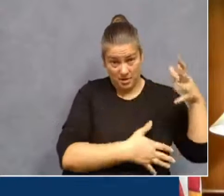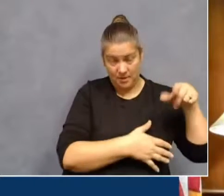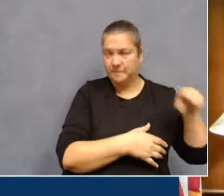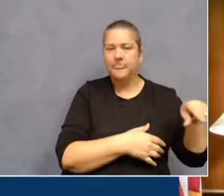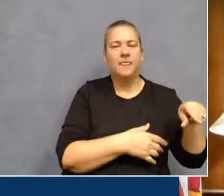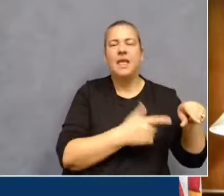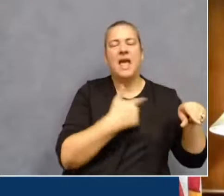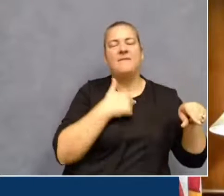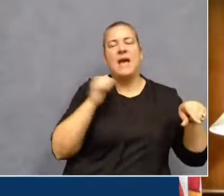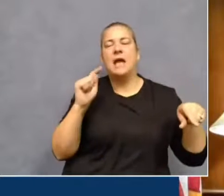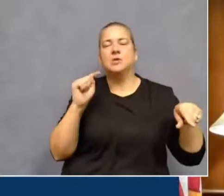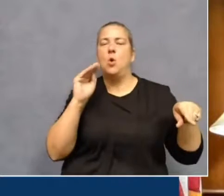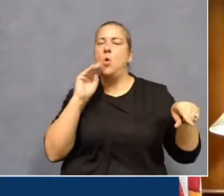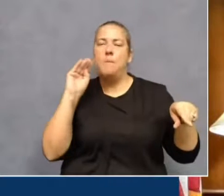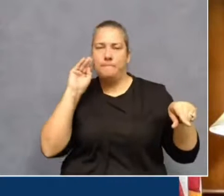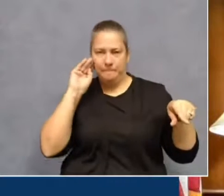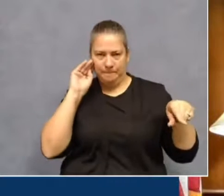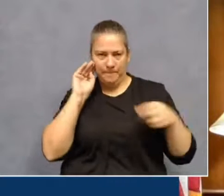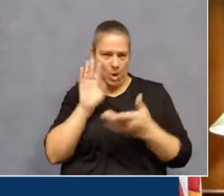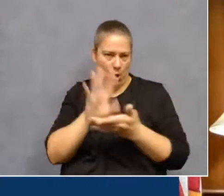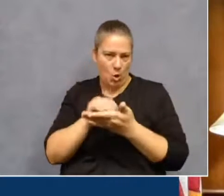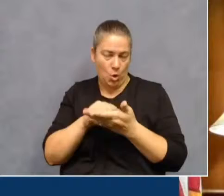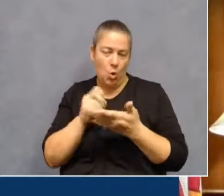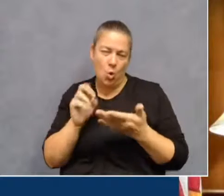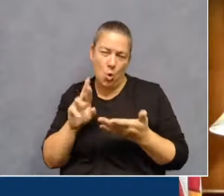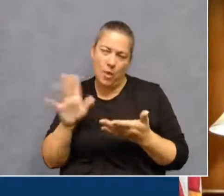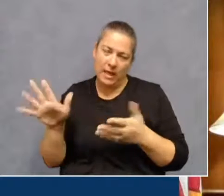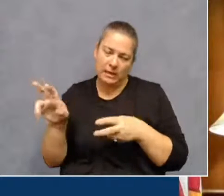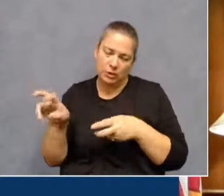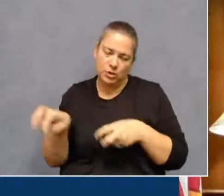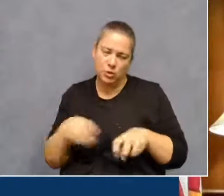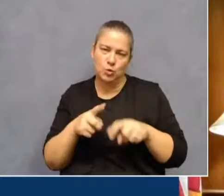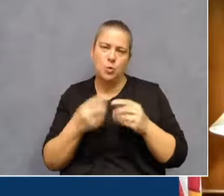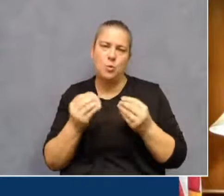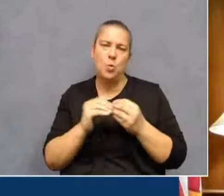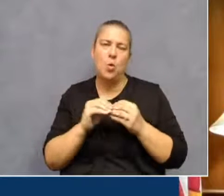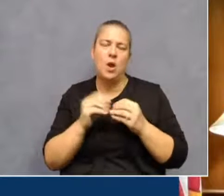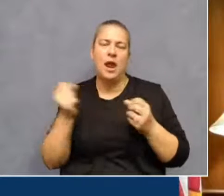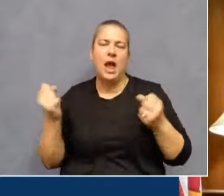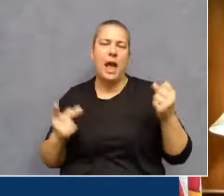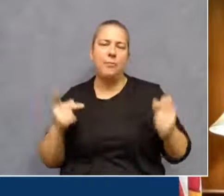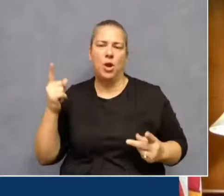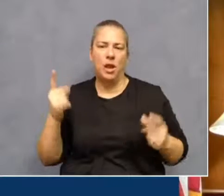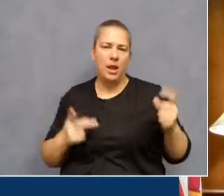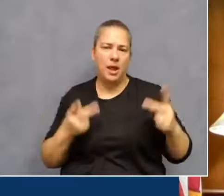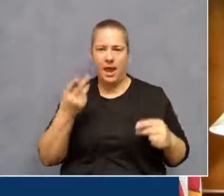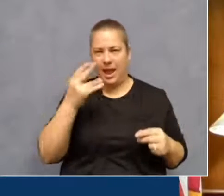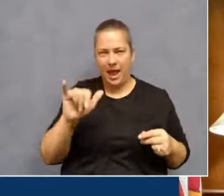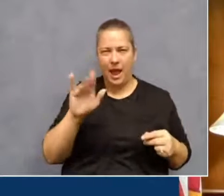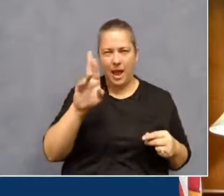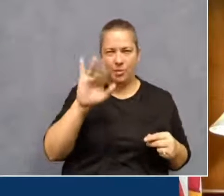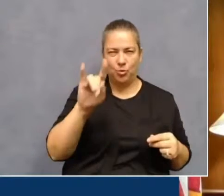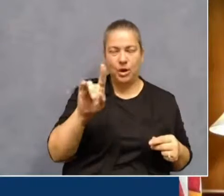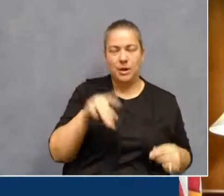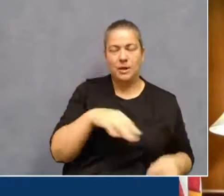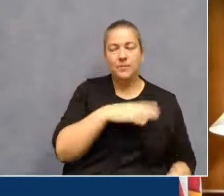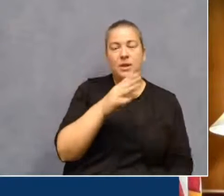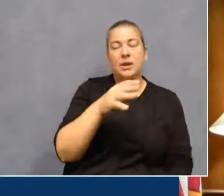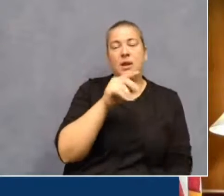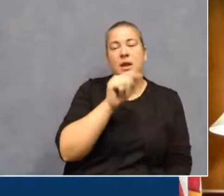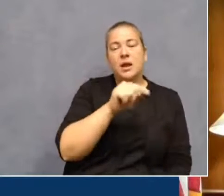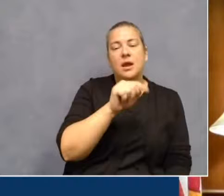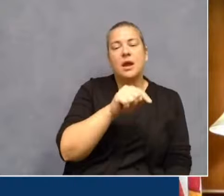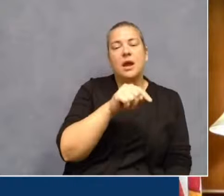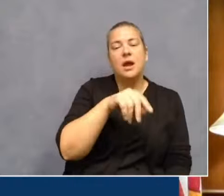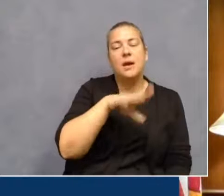are also transitioning to a hybrid learning model. Barron, Jefferson, Perry, and Whitley